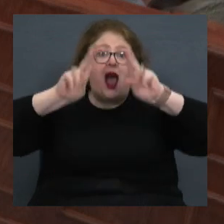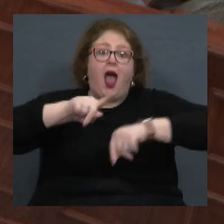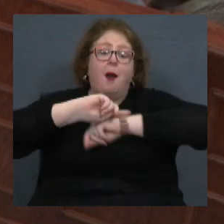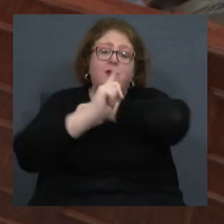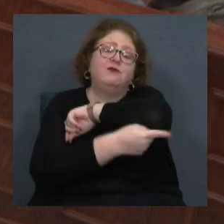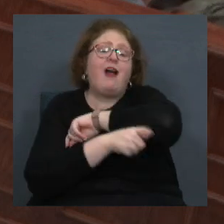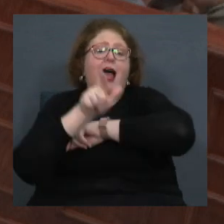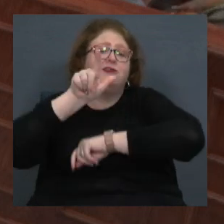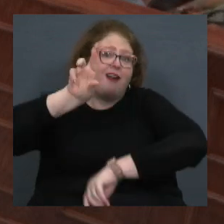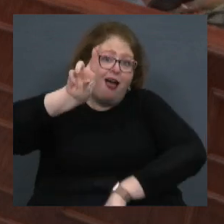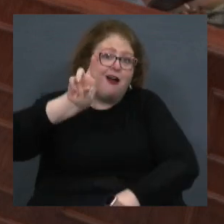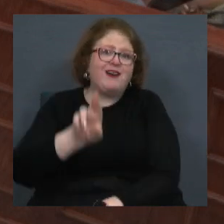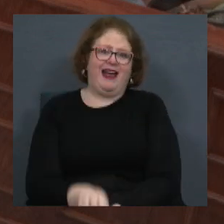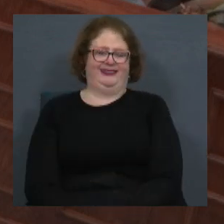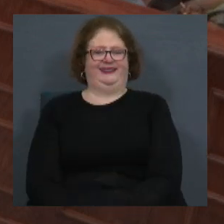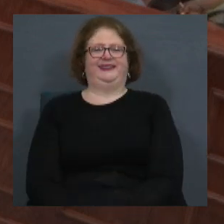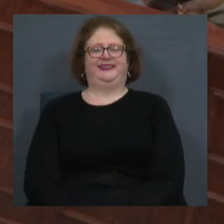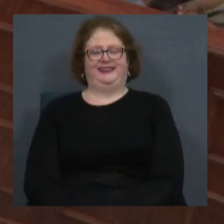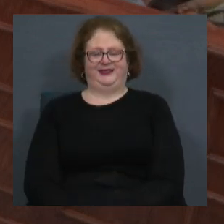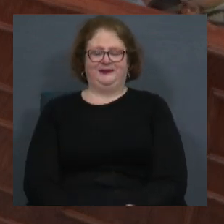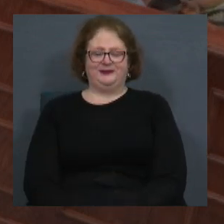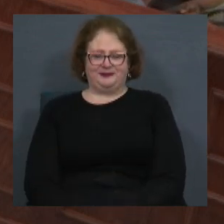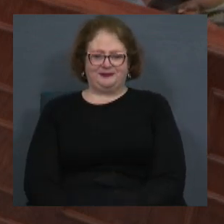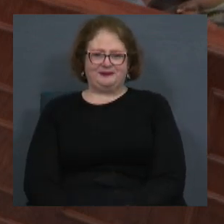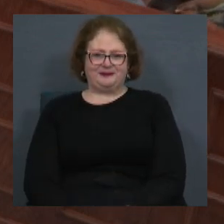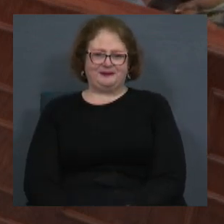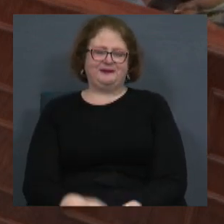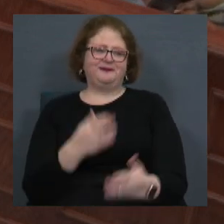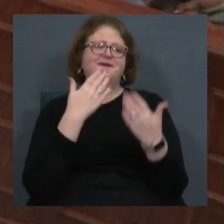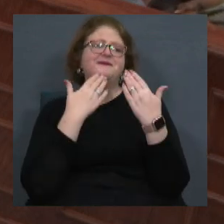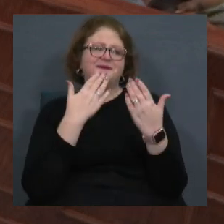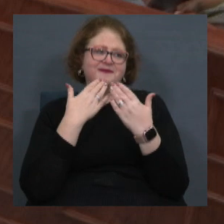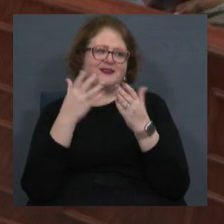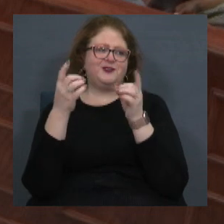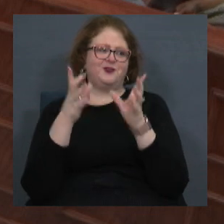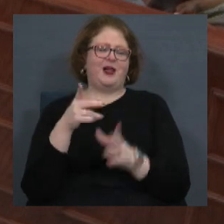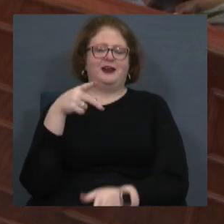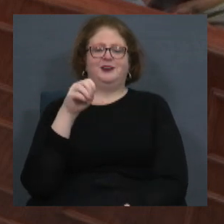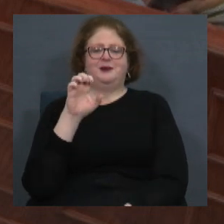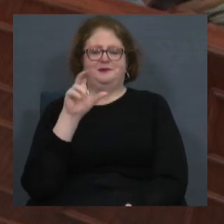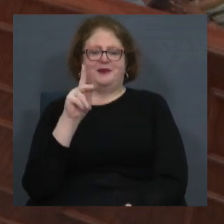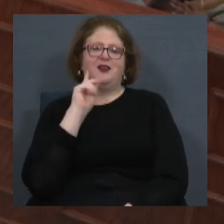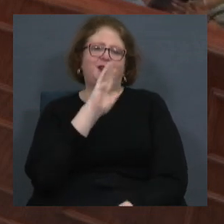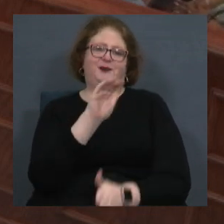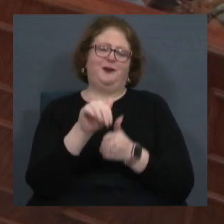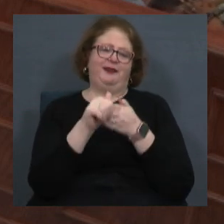All right, thank you so much again, Director Peck, for your leadership in that effort.